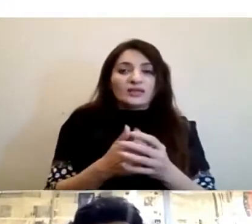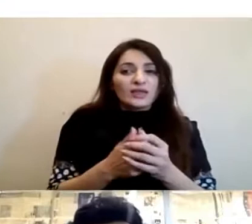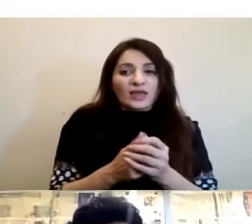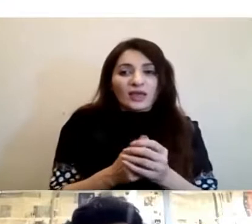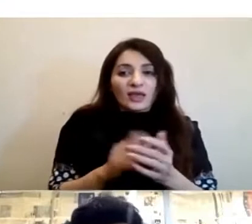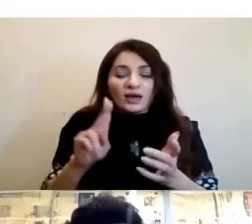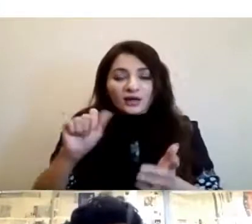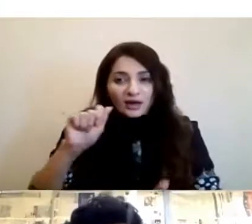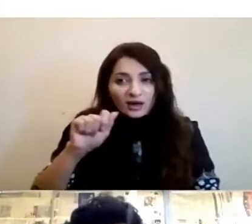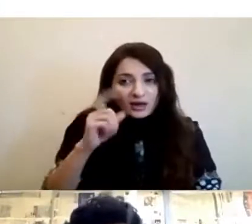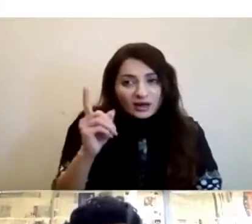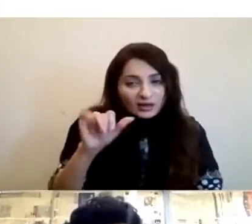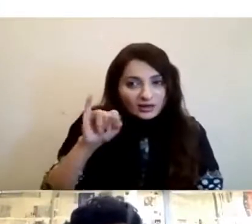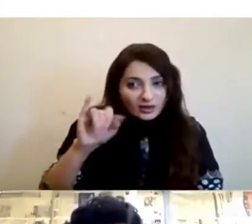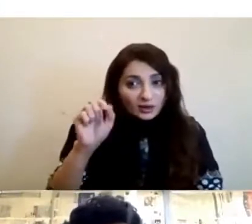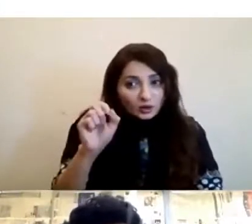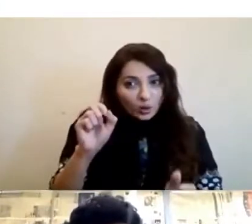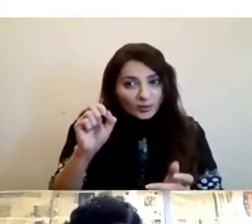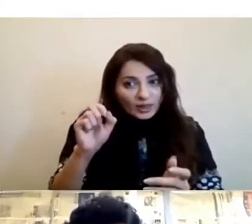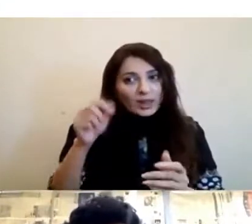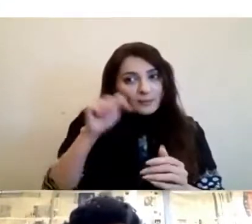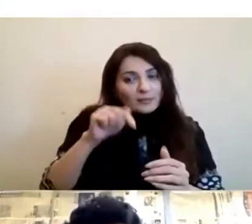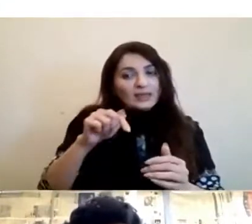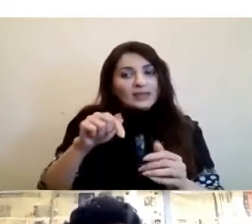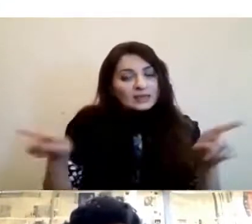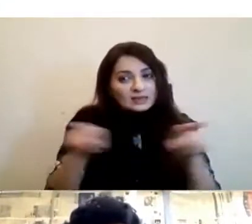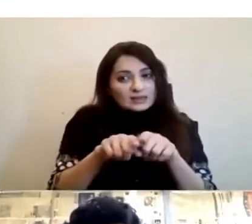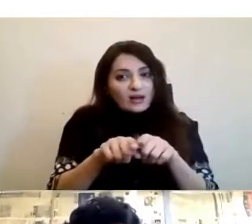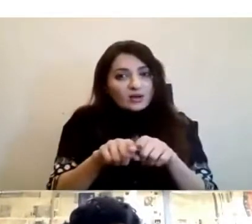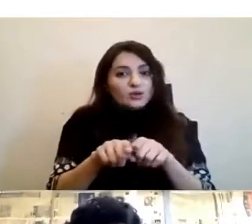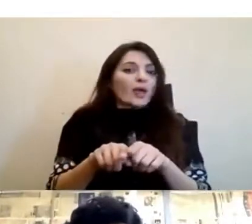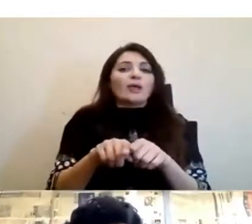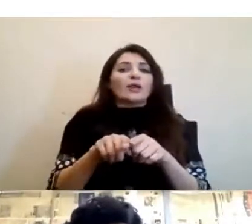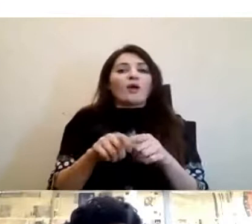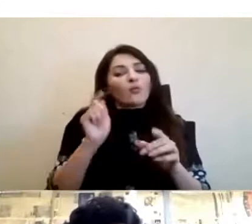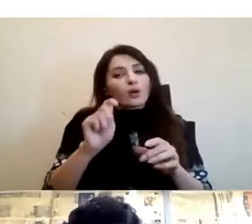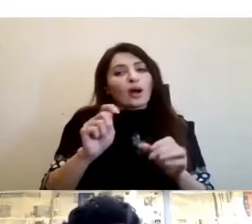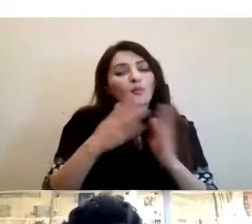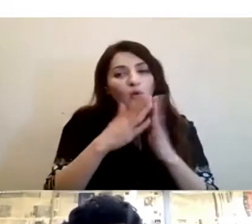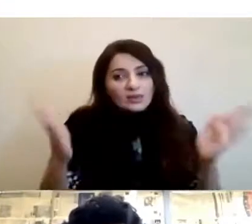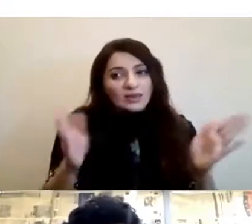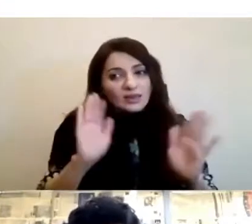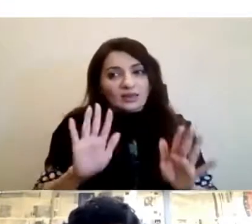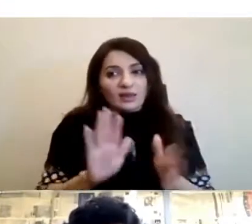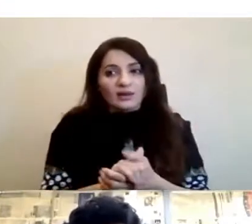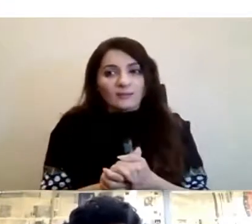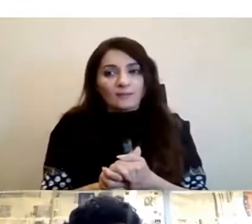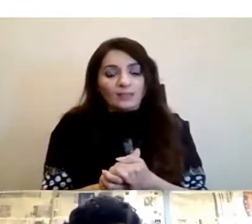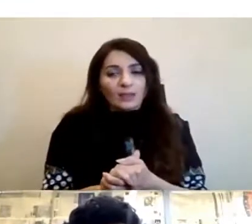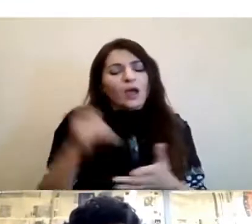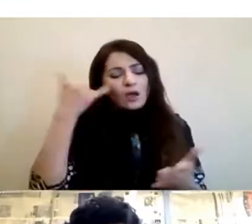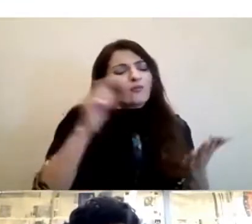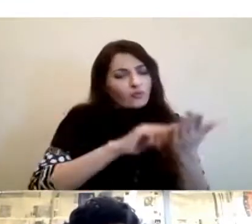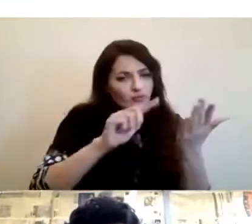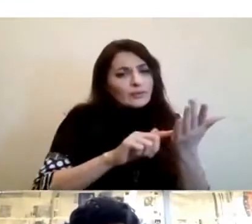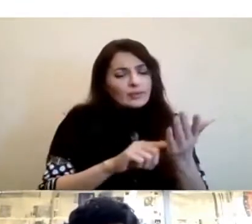radio. Even though there is many people already have some kind of feature phone and a smartphone also, So we